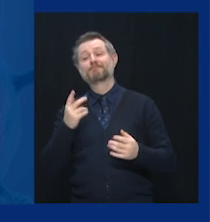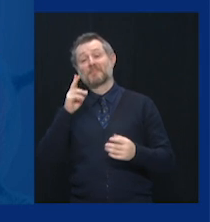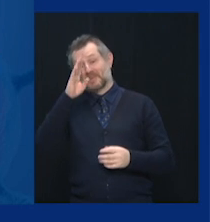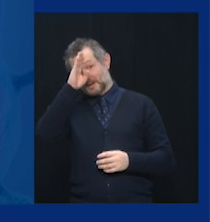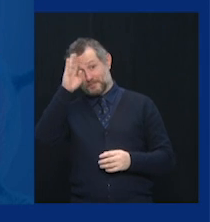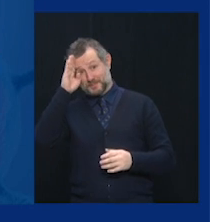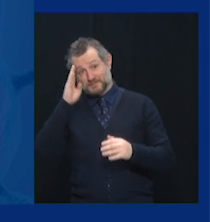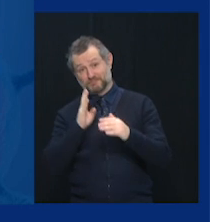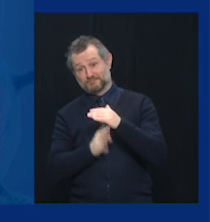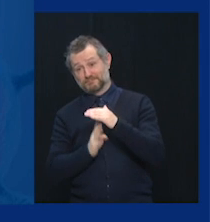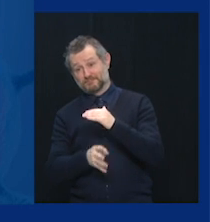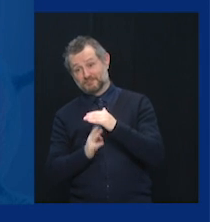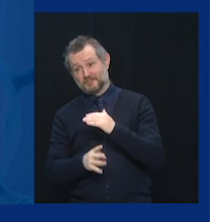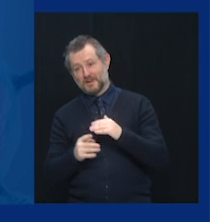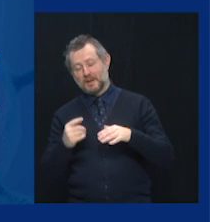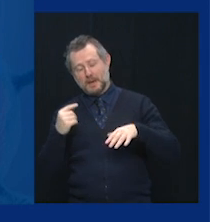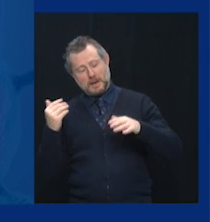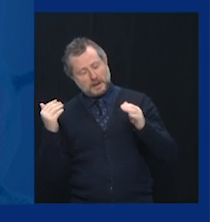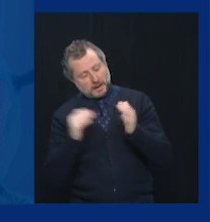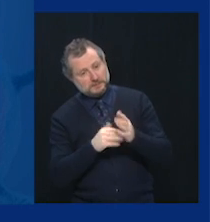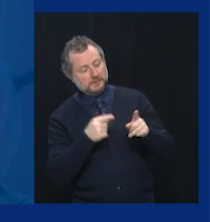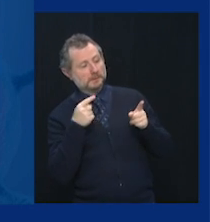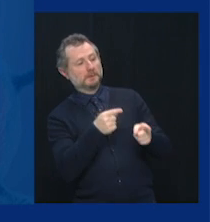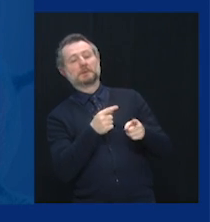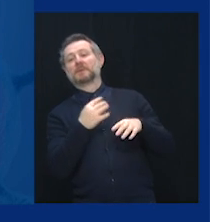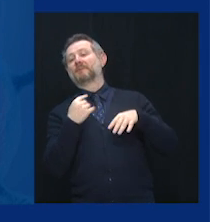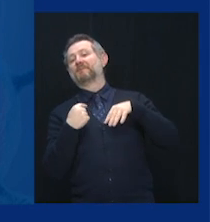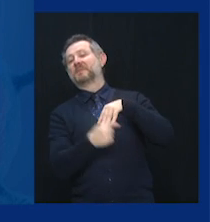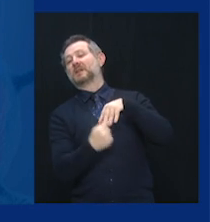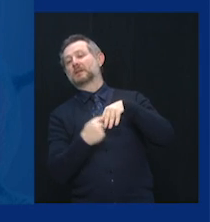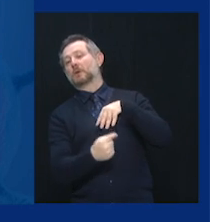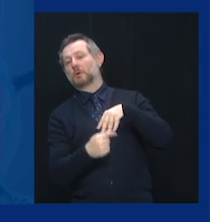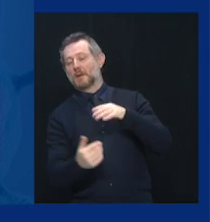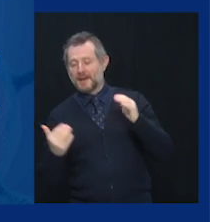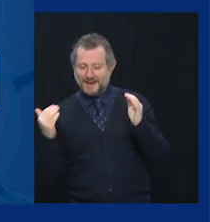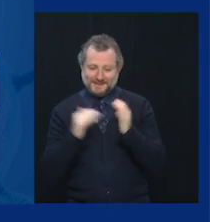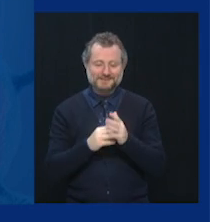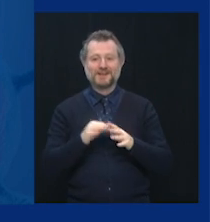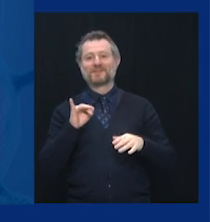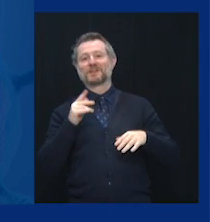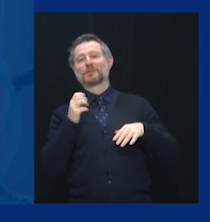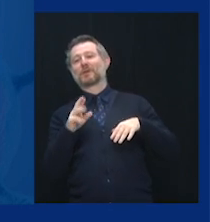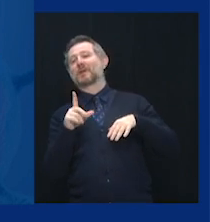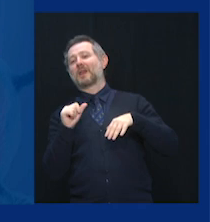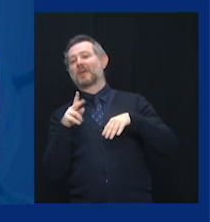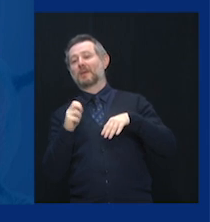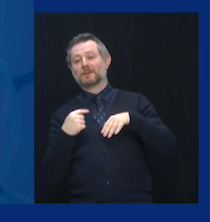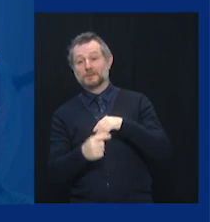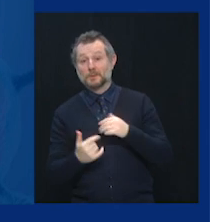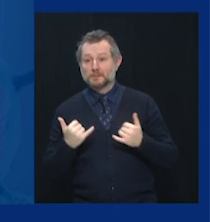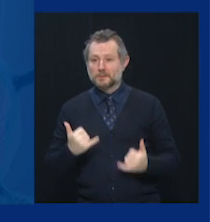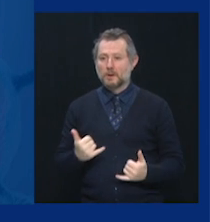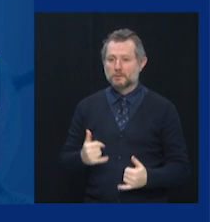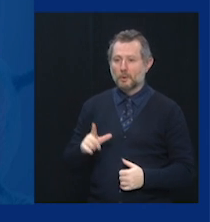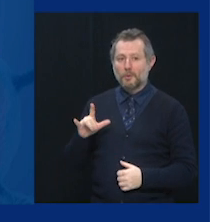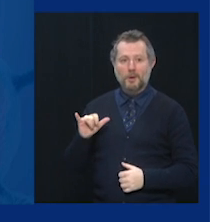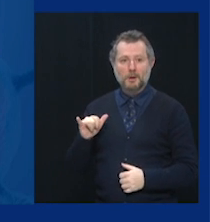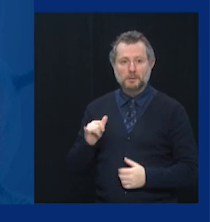Hospitalization, Finger Lakes, Finger Lakes, Finger Lakes, Finger Lakes, Finger Lakes, and now Long Island.